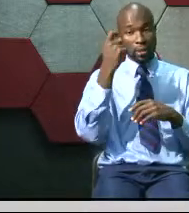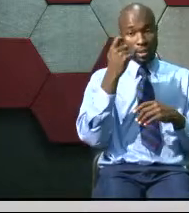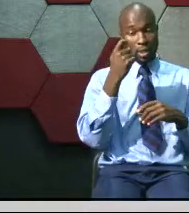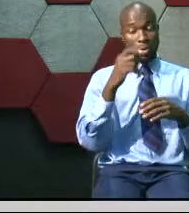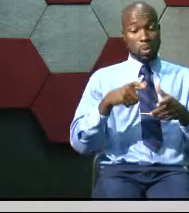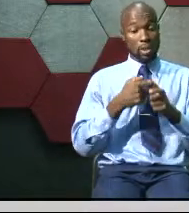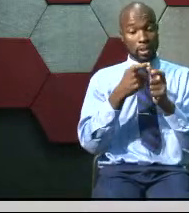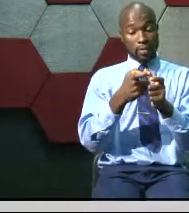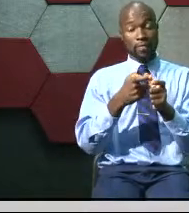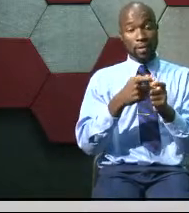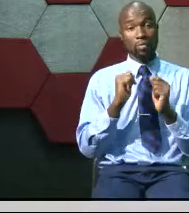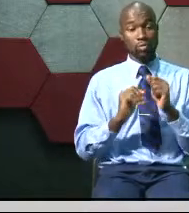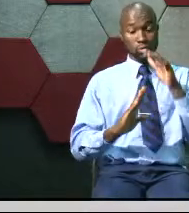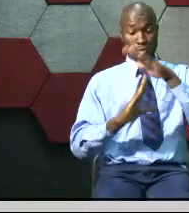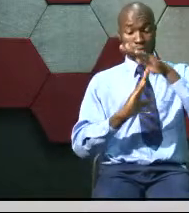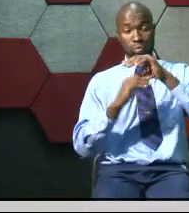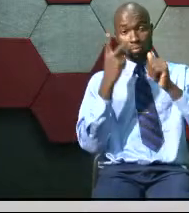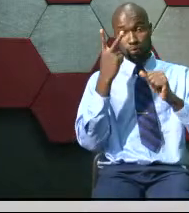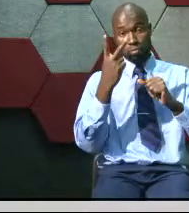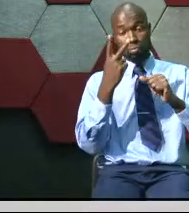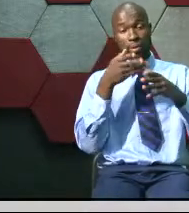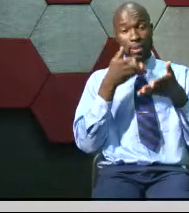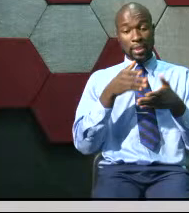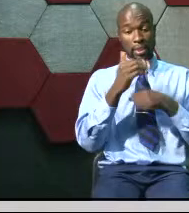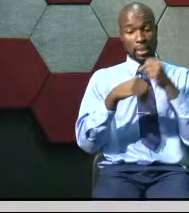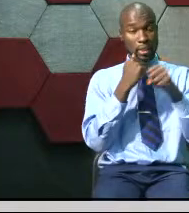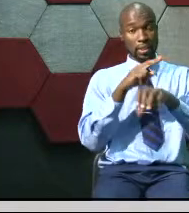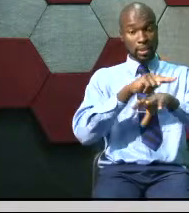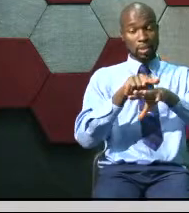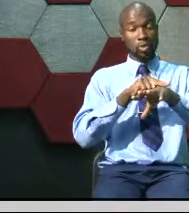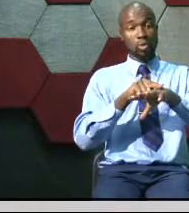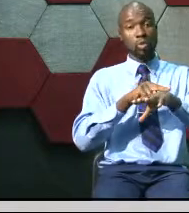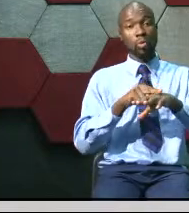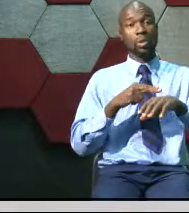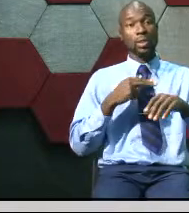winners of this year's National Science and Technology